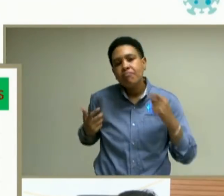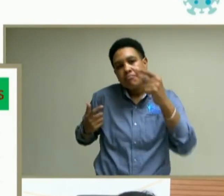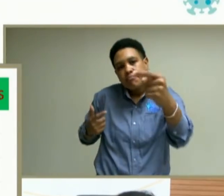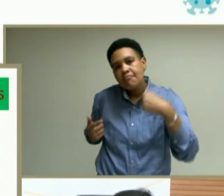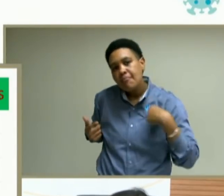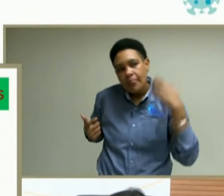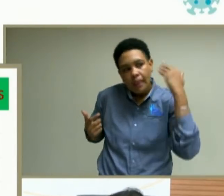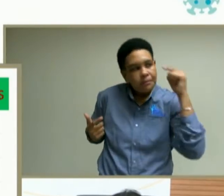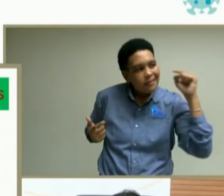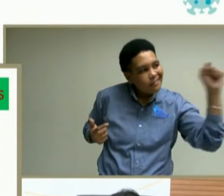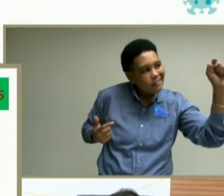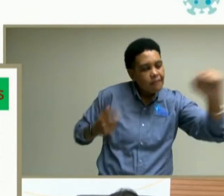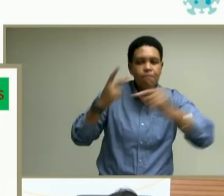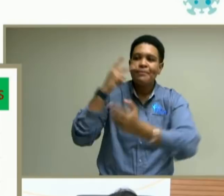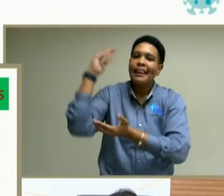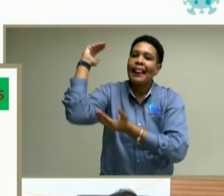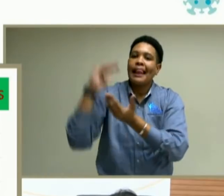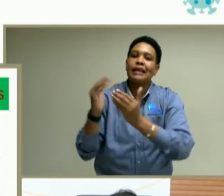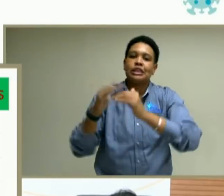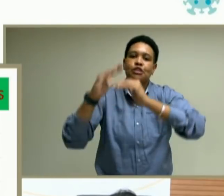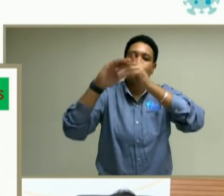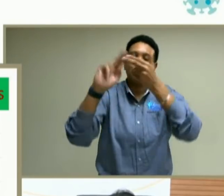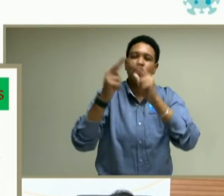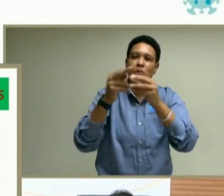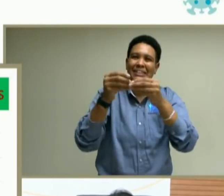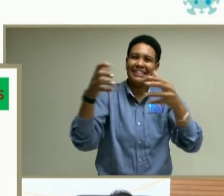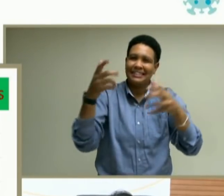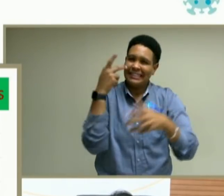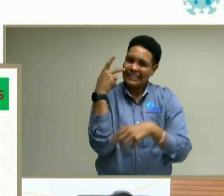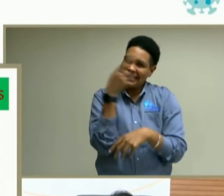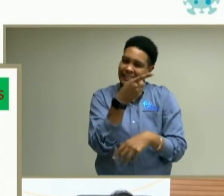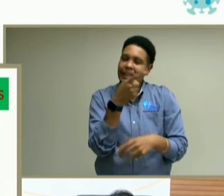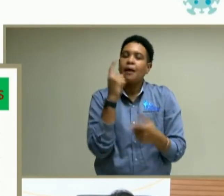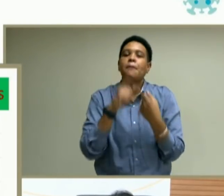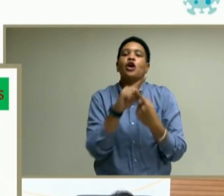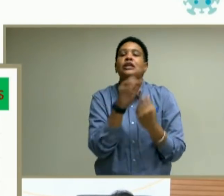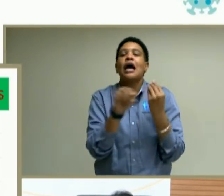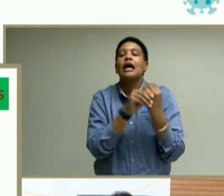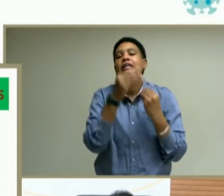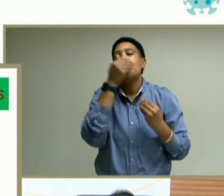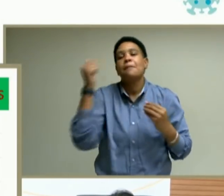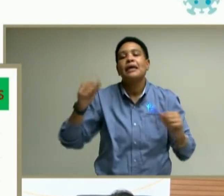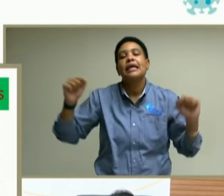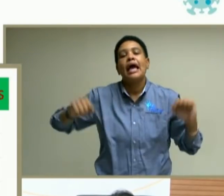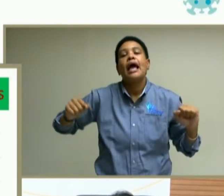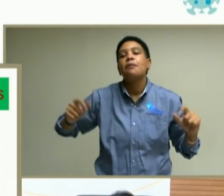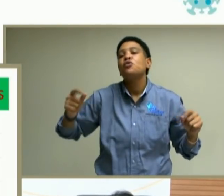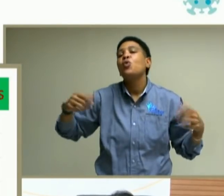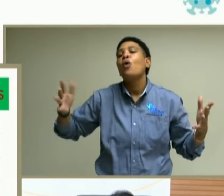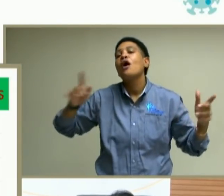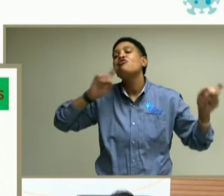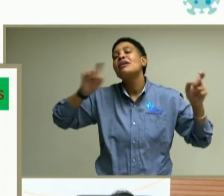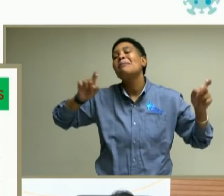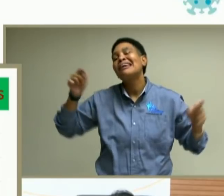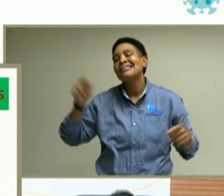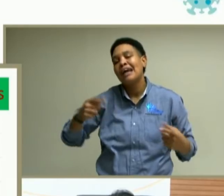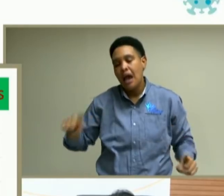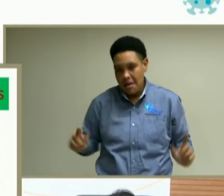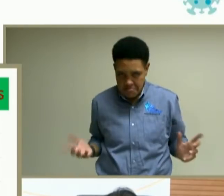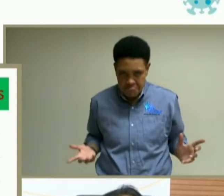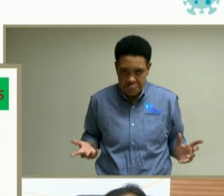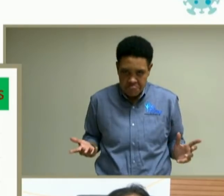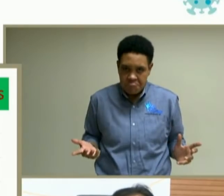see less of an increase in the number of cases and we would be better able to manage this.